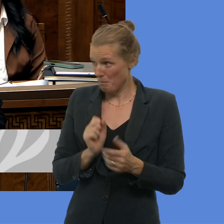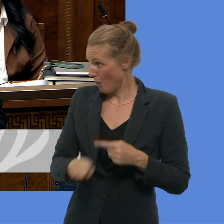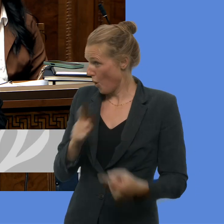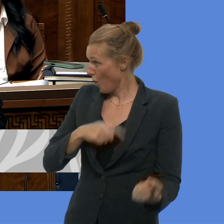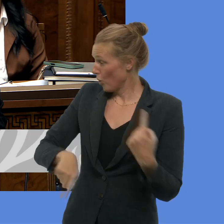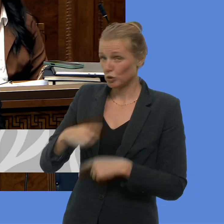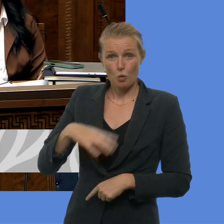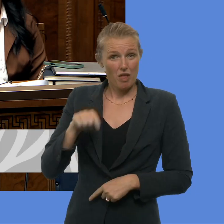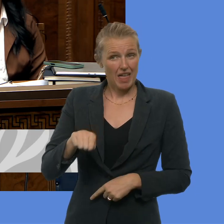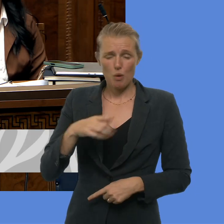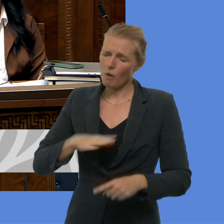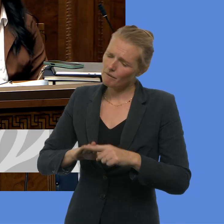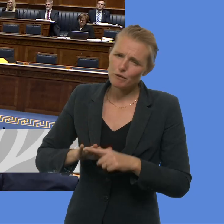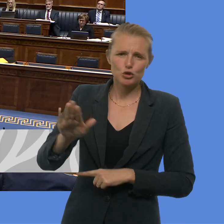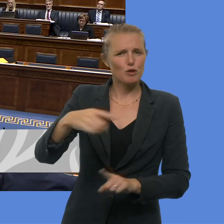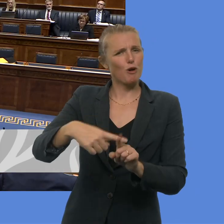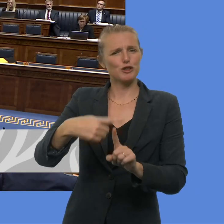people here in the society are focused on also.